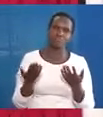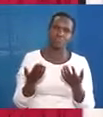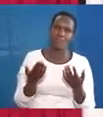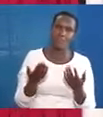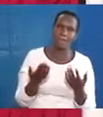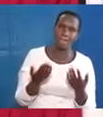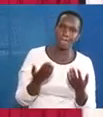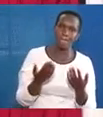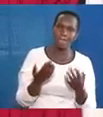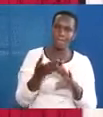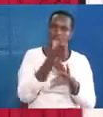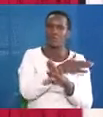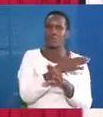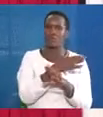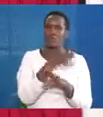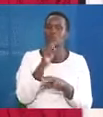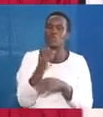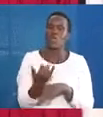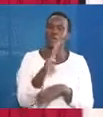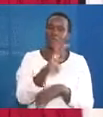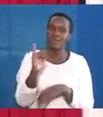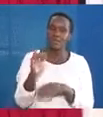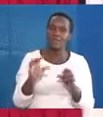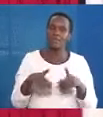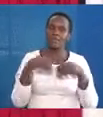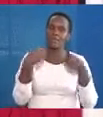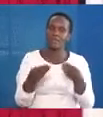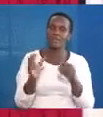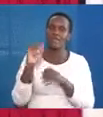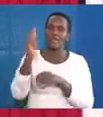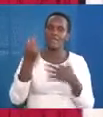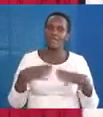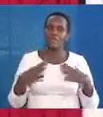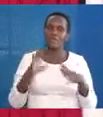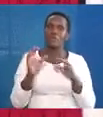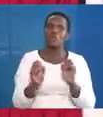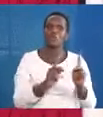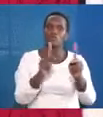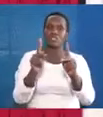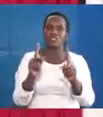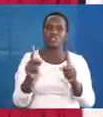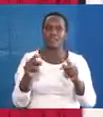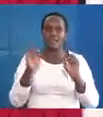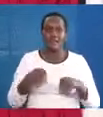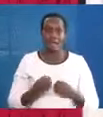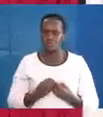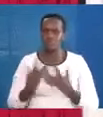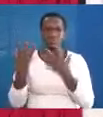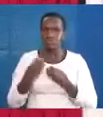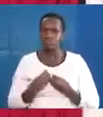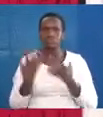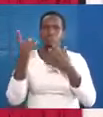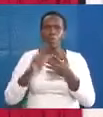BBI provided an opportunity for Kenyans to say what was on their minds and to